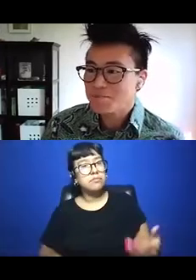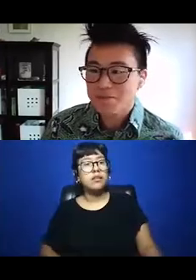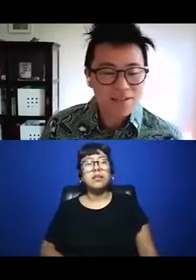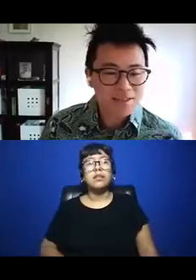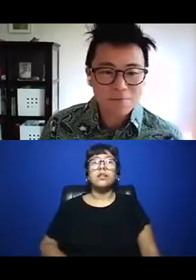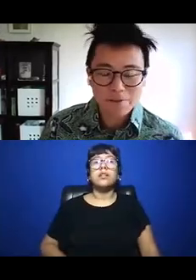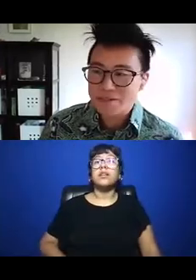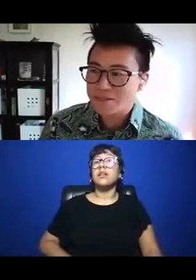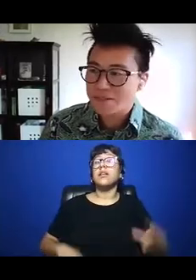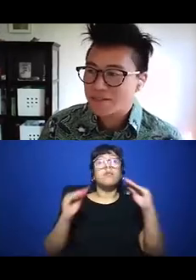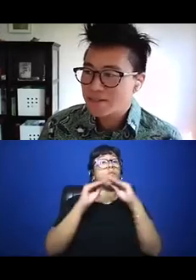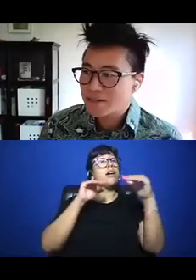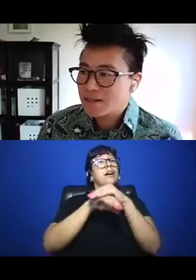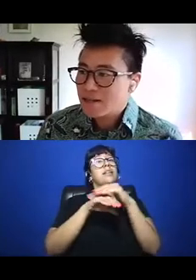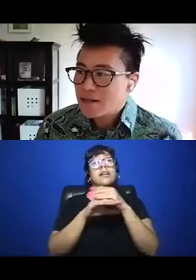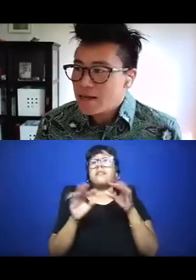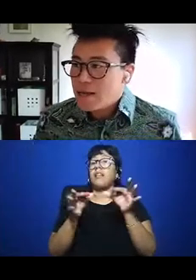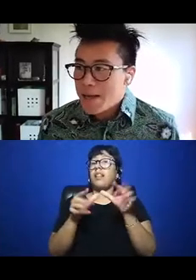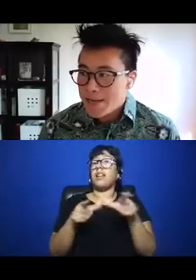or accessibility in language.